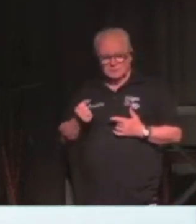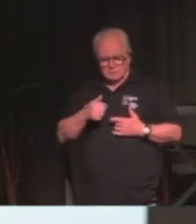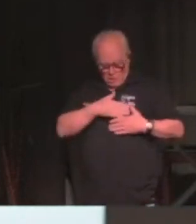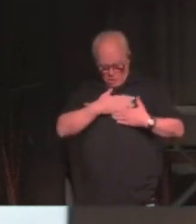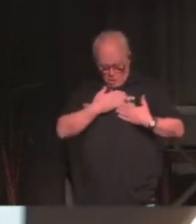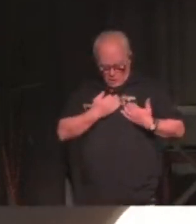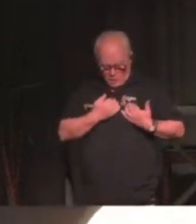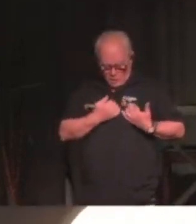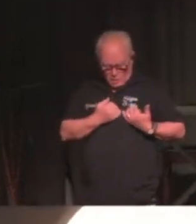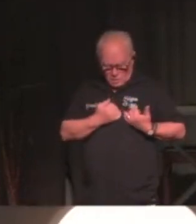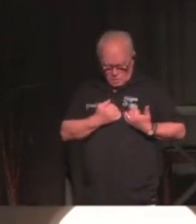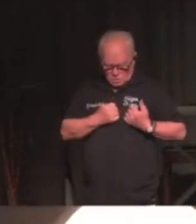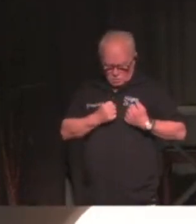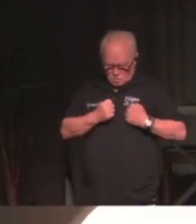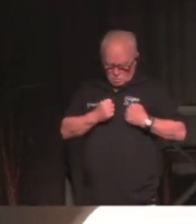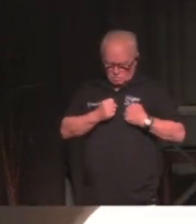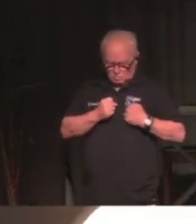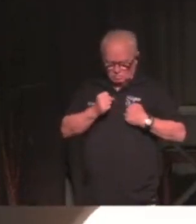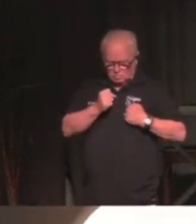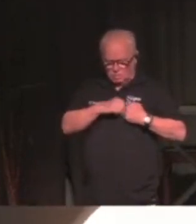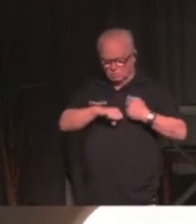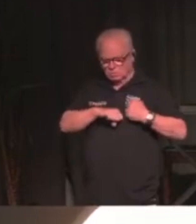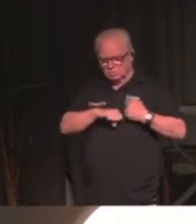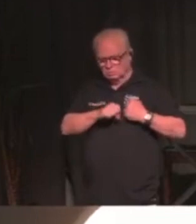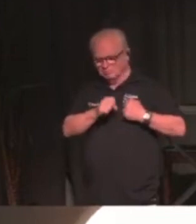heart and tolerance for sinners.